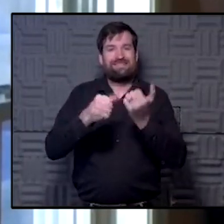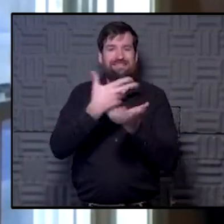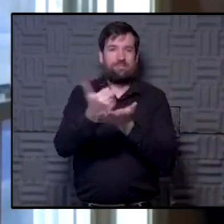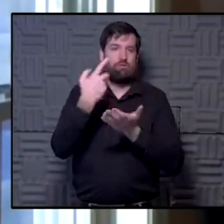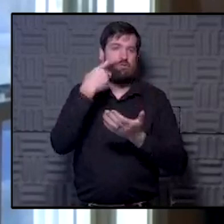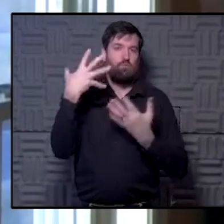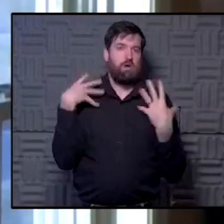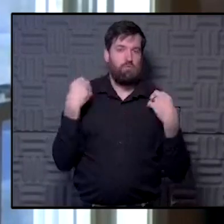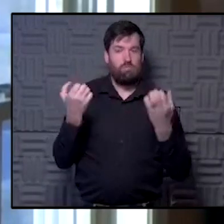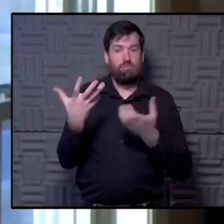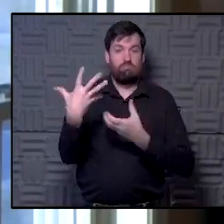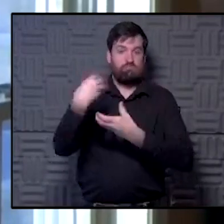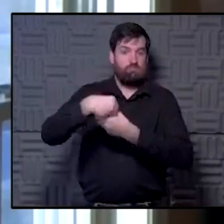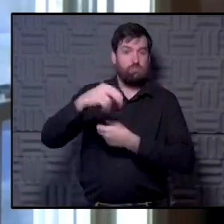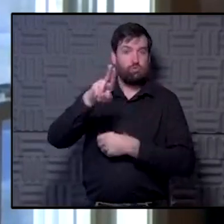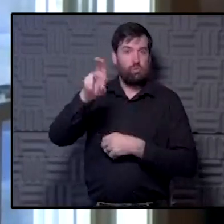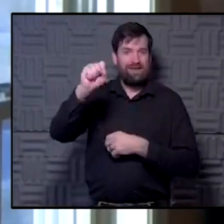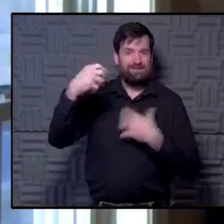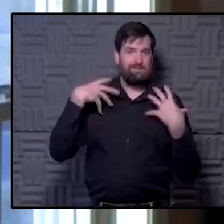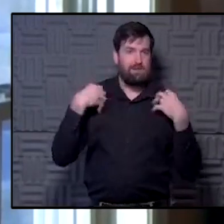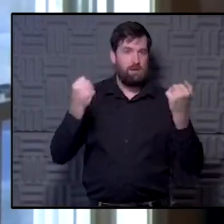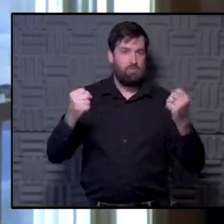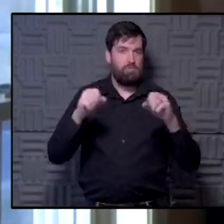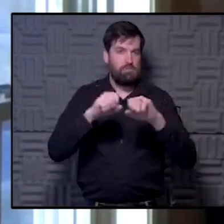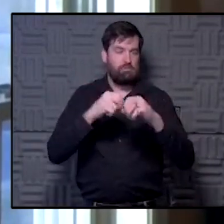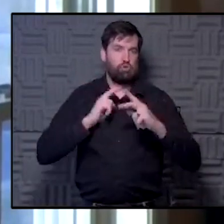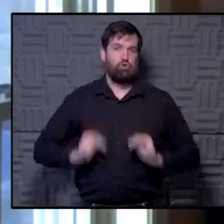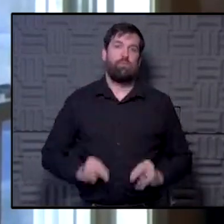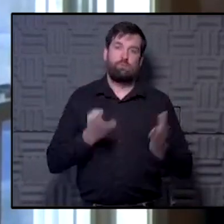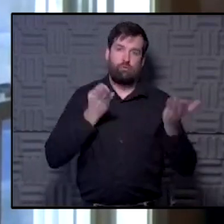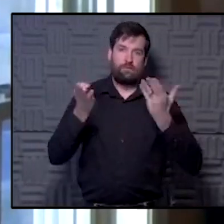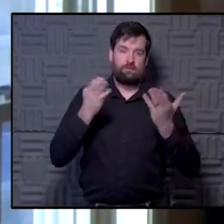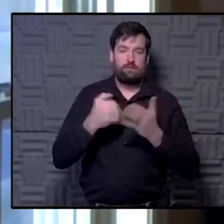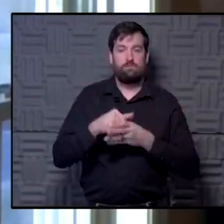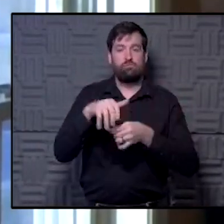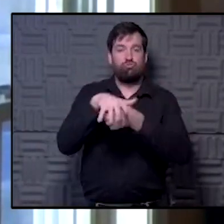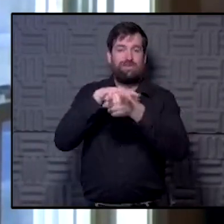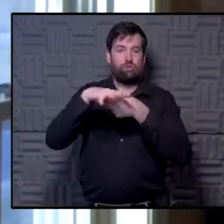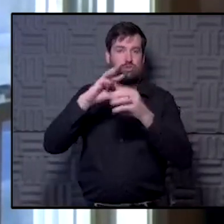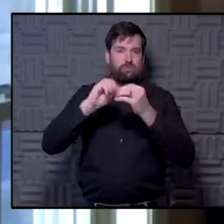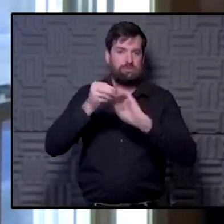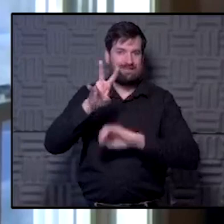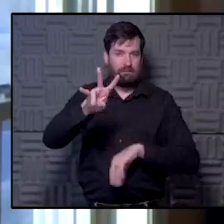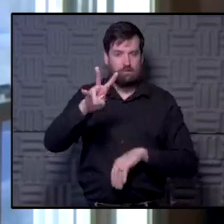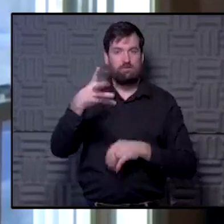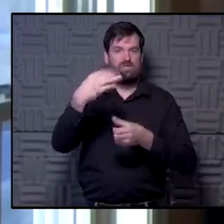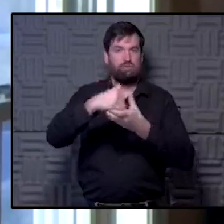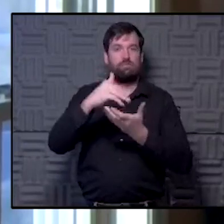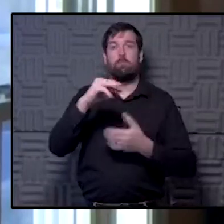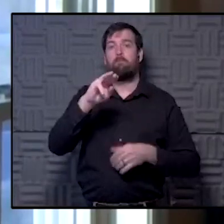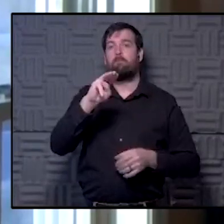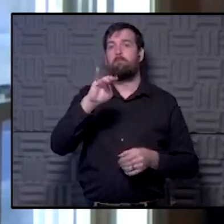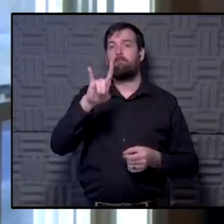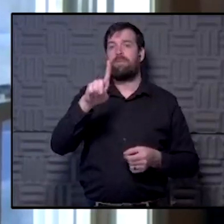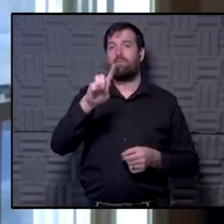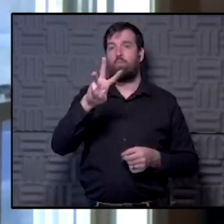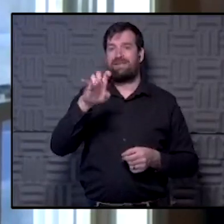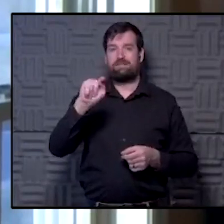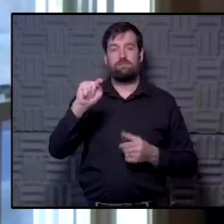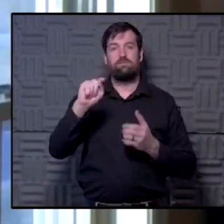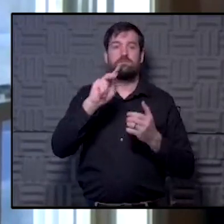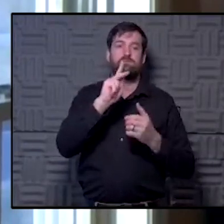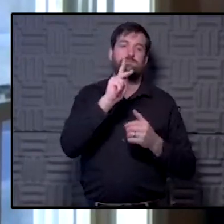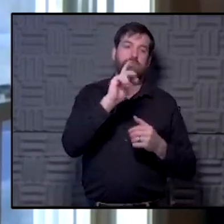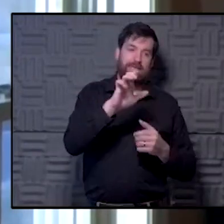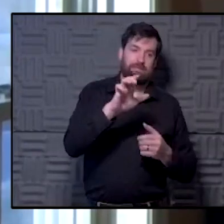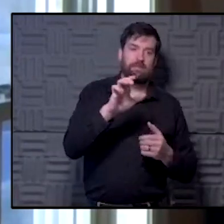is part of the U.S. Health and Human Services. And Region 7 consists of the Midwest. So in a sense, Kansas